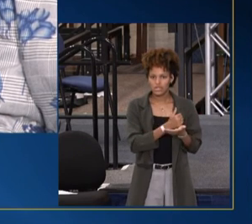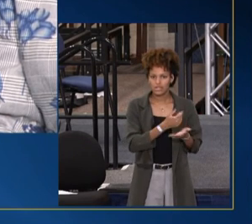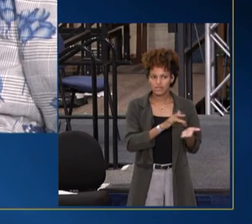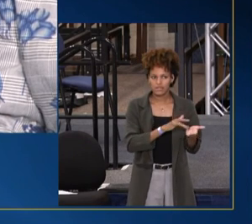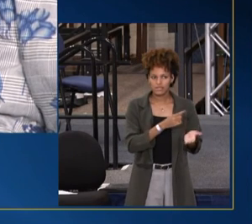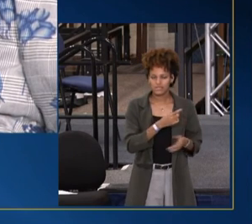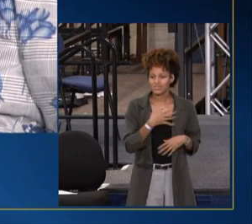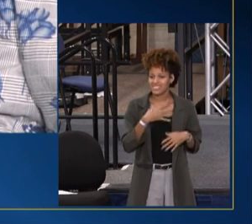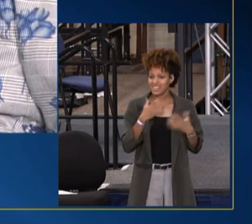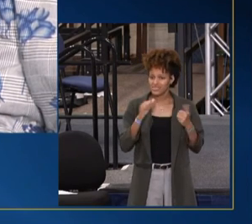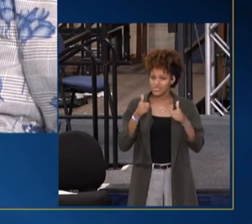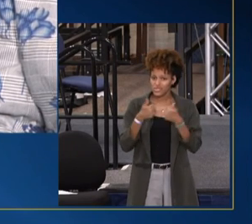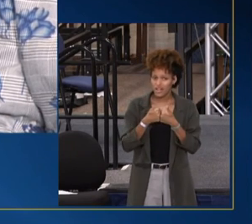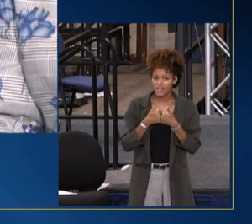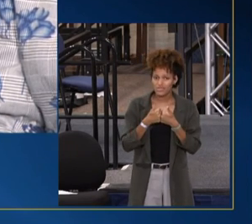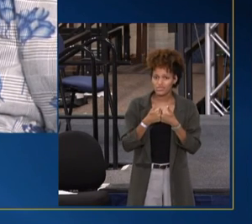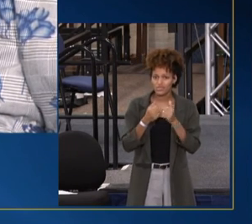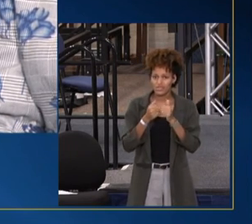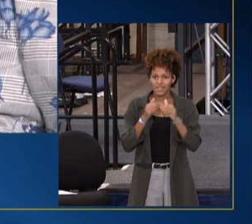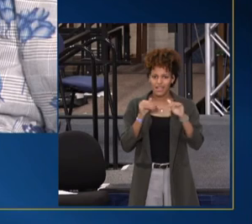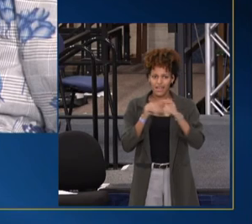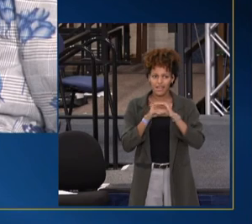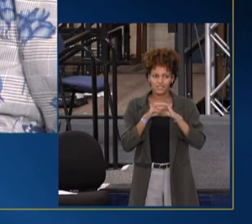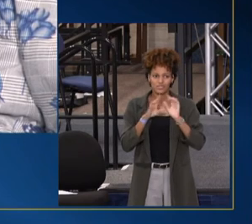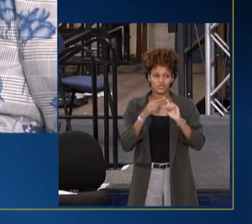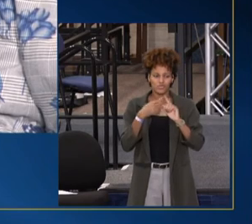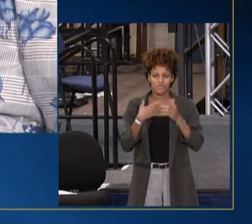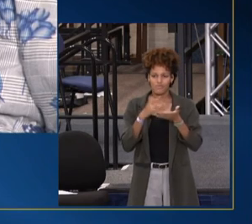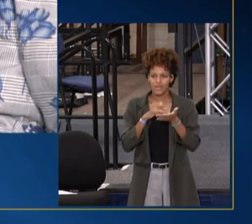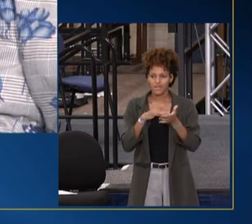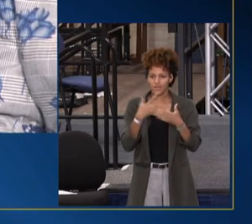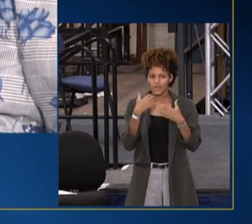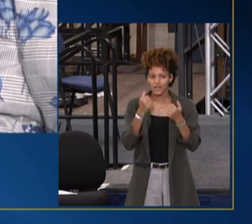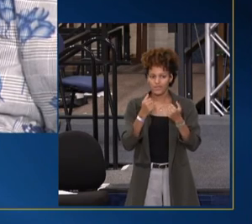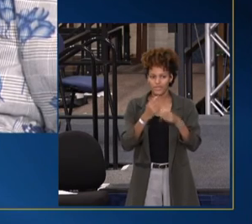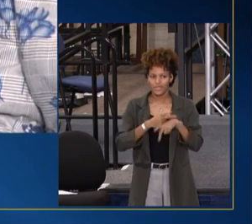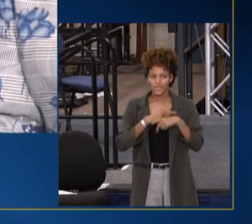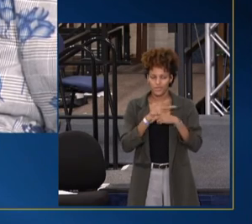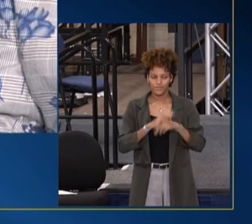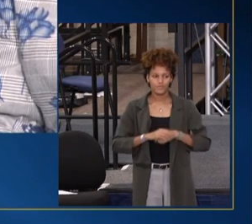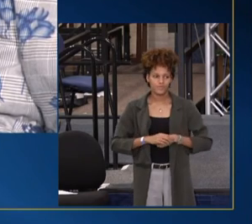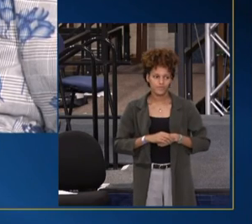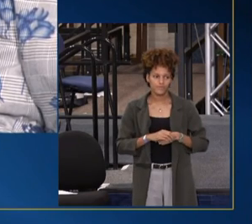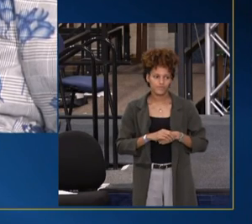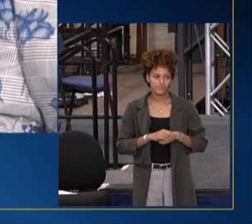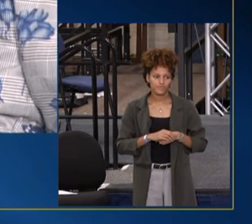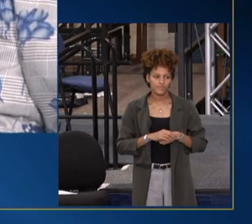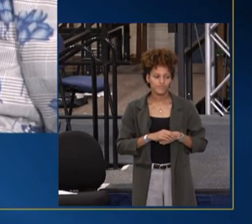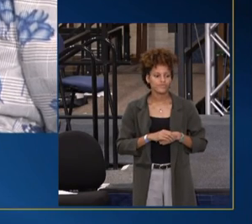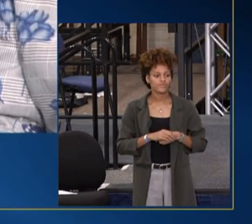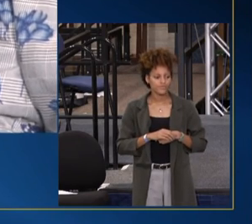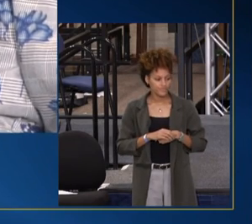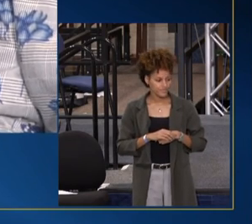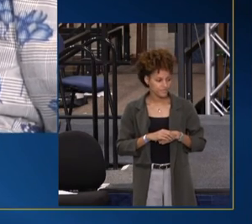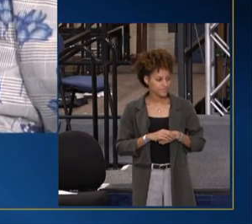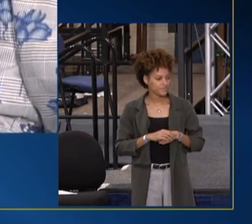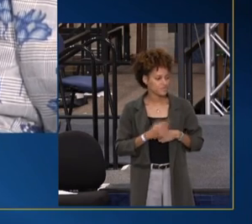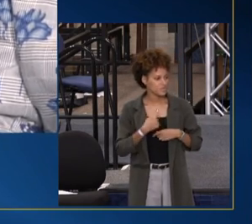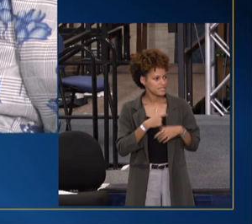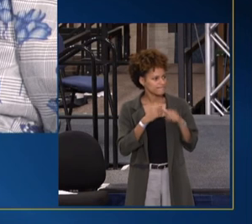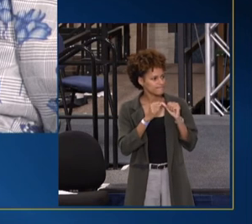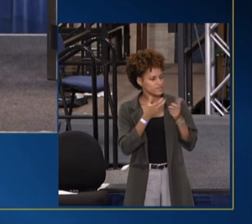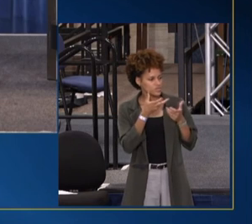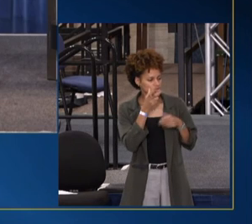challenges when it came to access to medical health care. So we've continuously